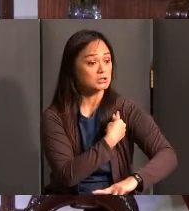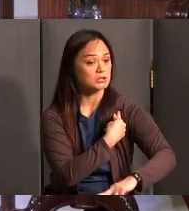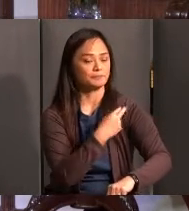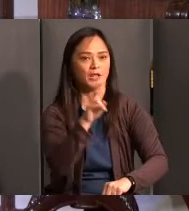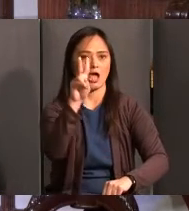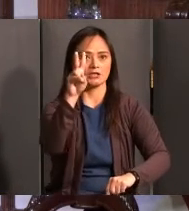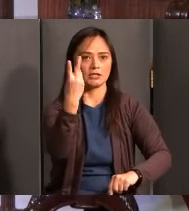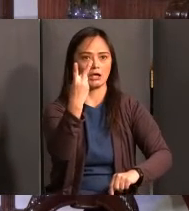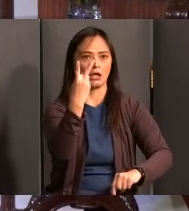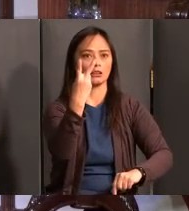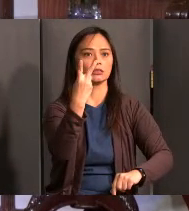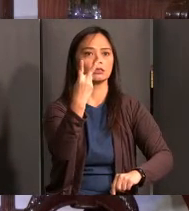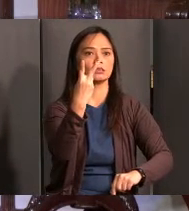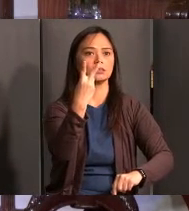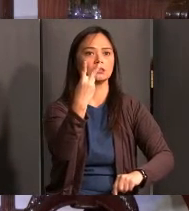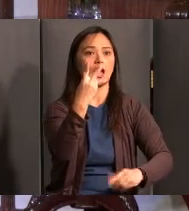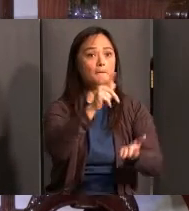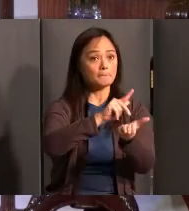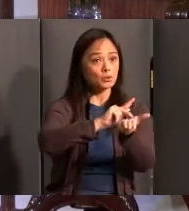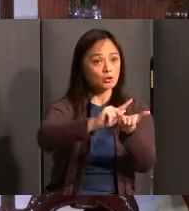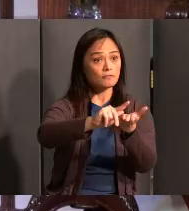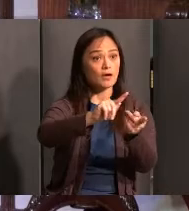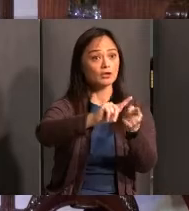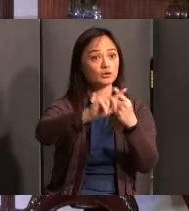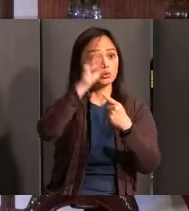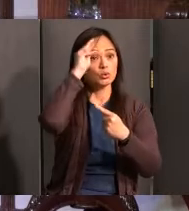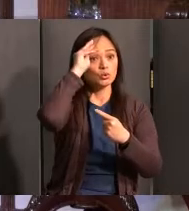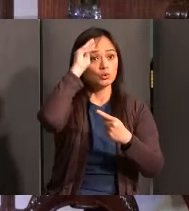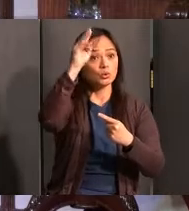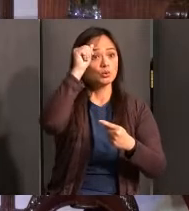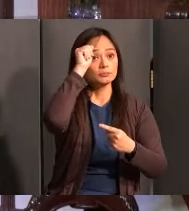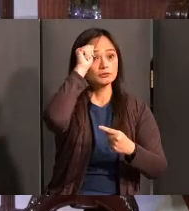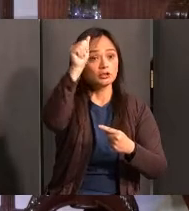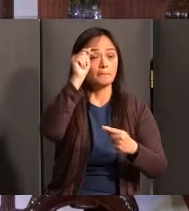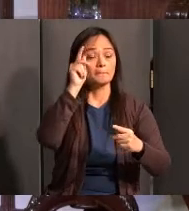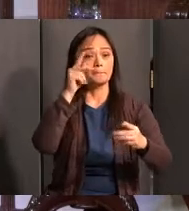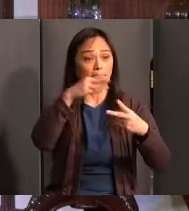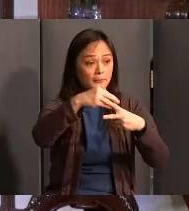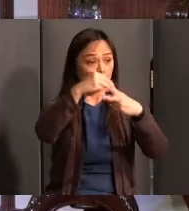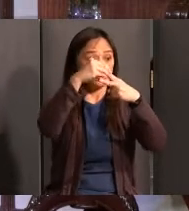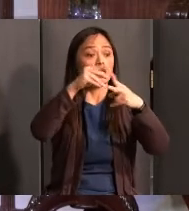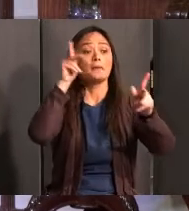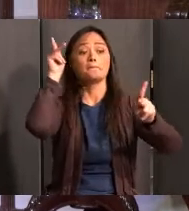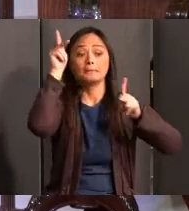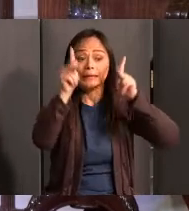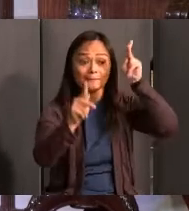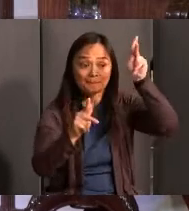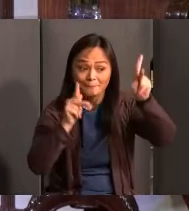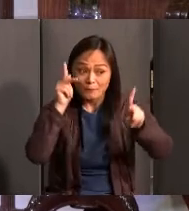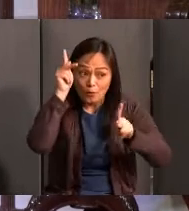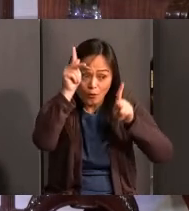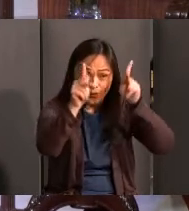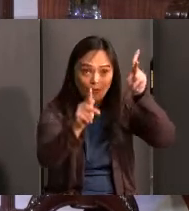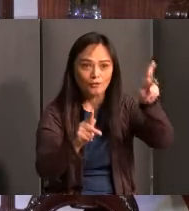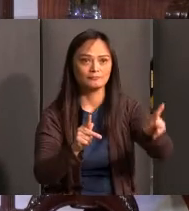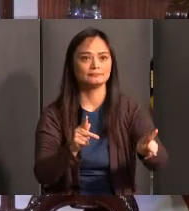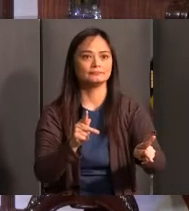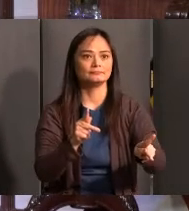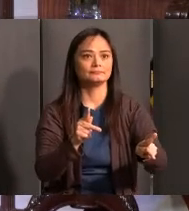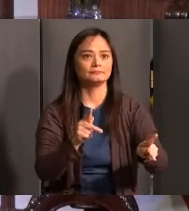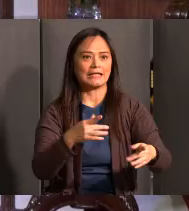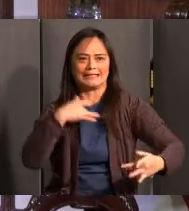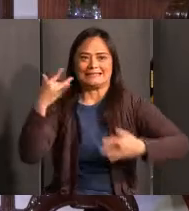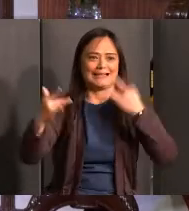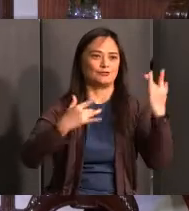unto Himself a what? A peculiar people. A people